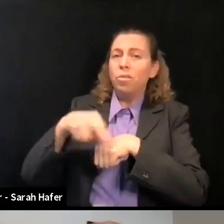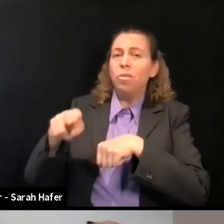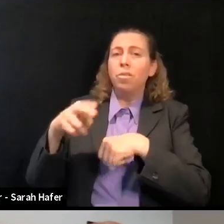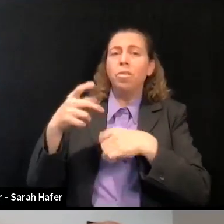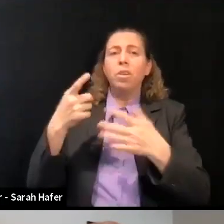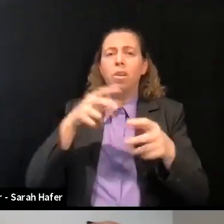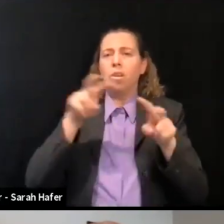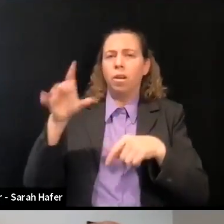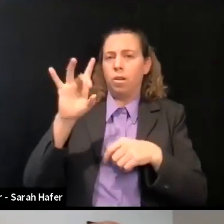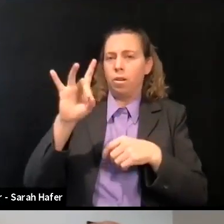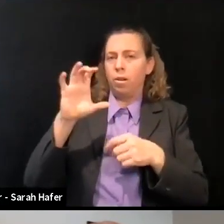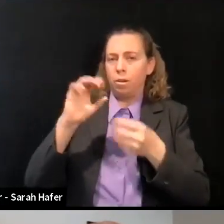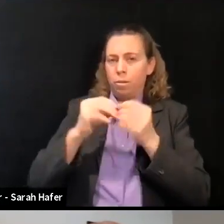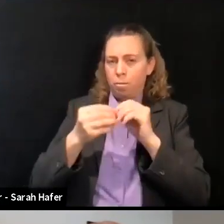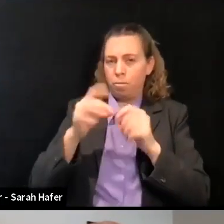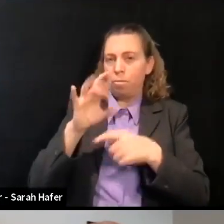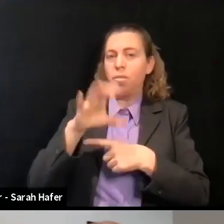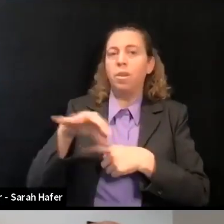1-800-923-HELP,